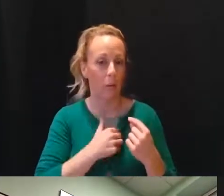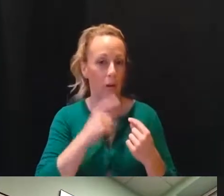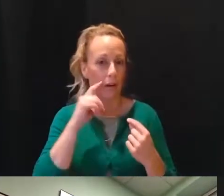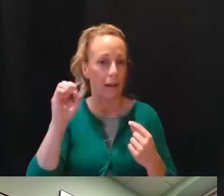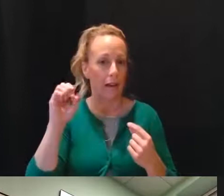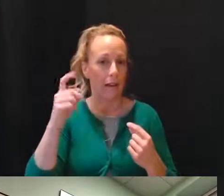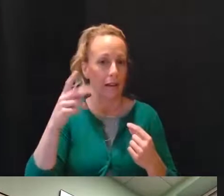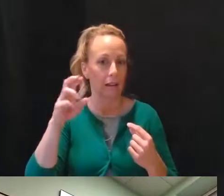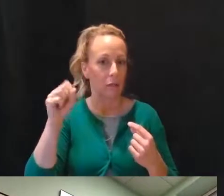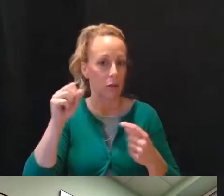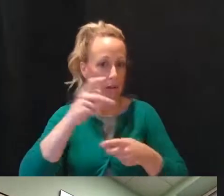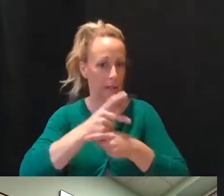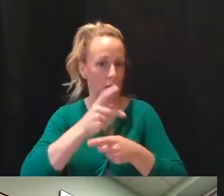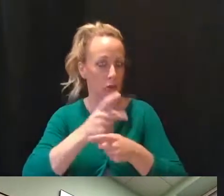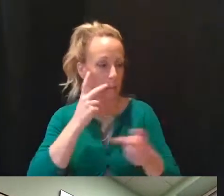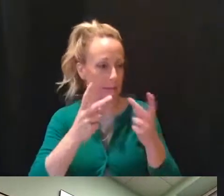seen.